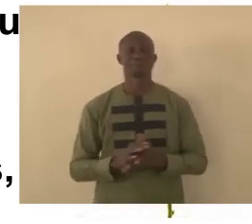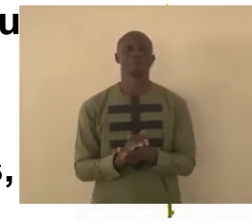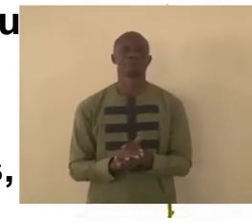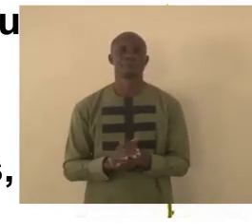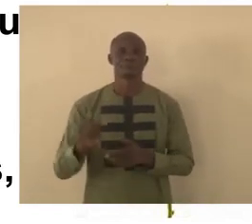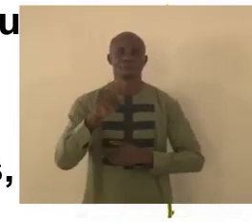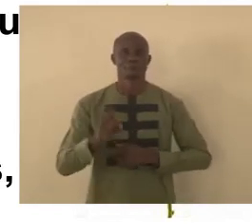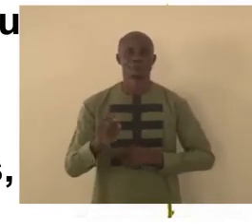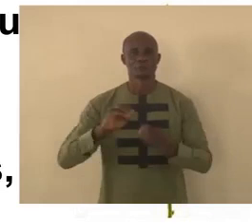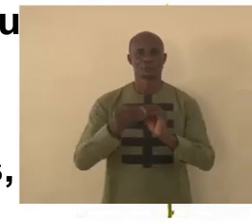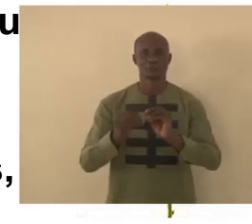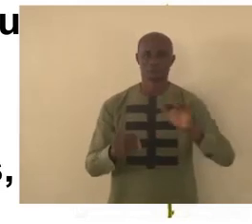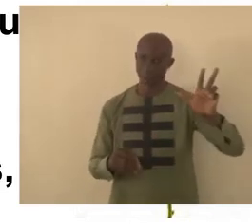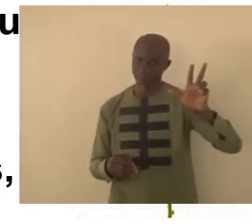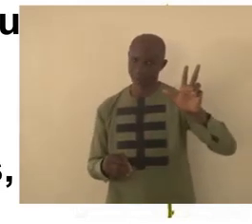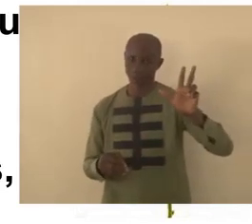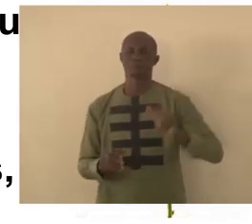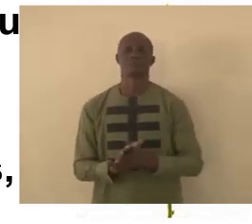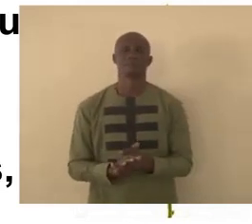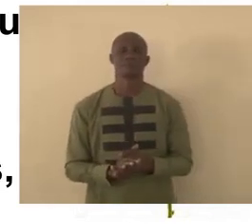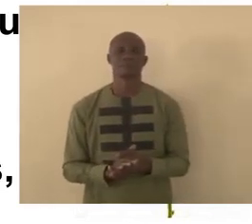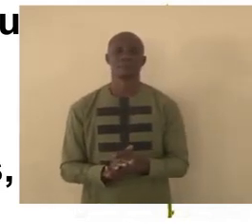life? Question number 3.